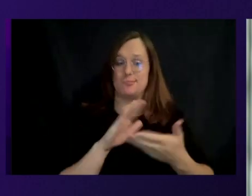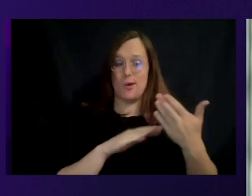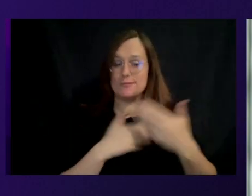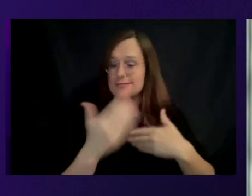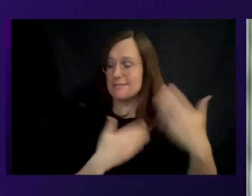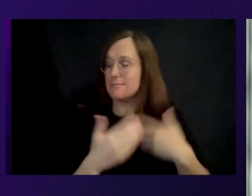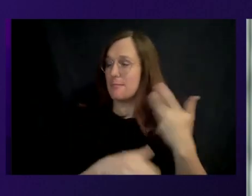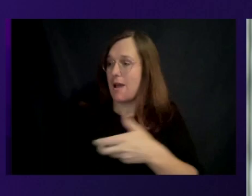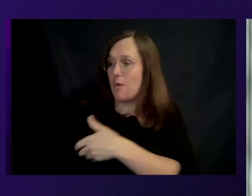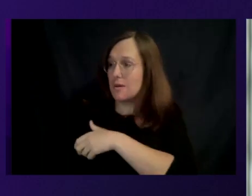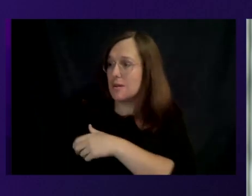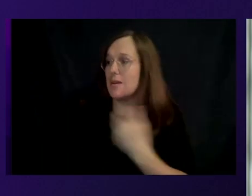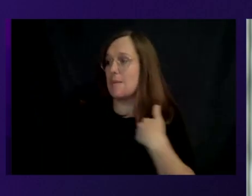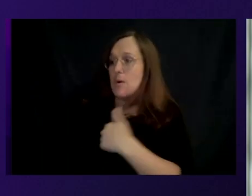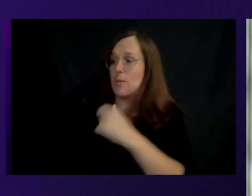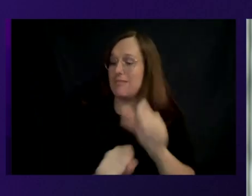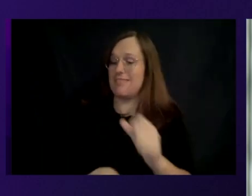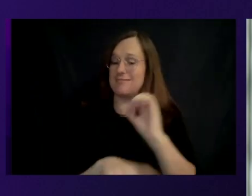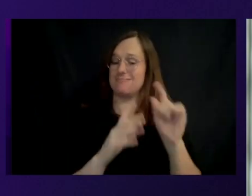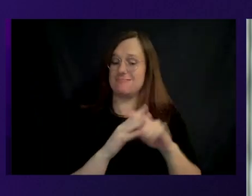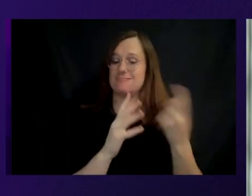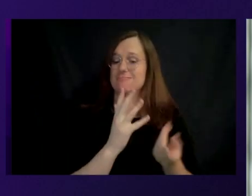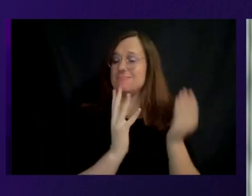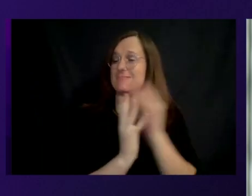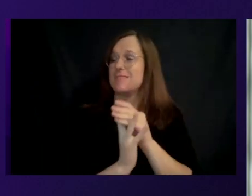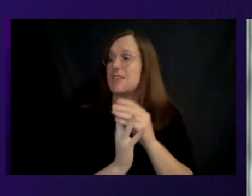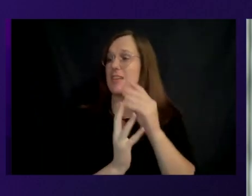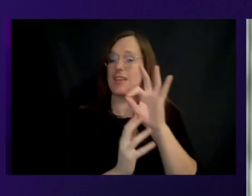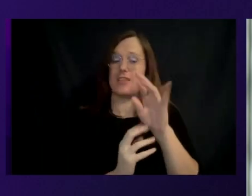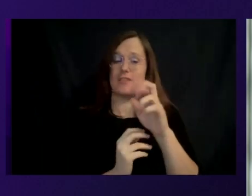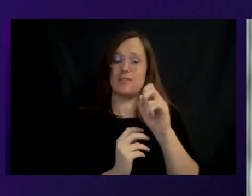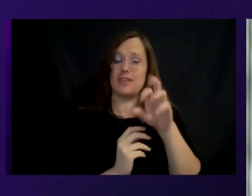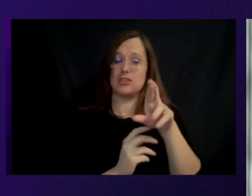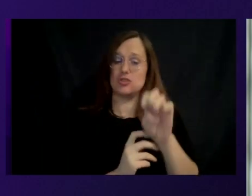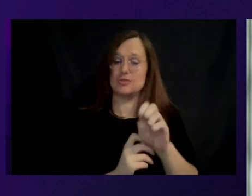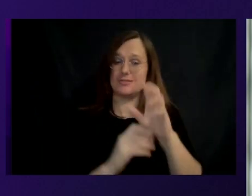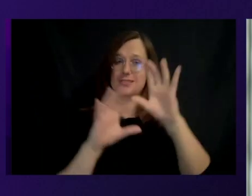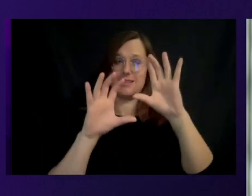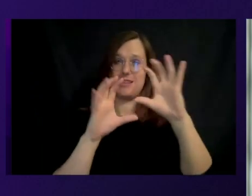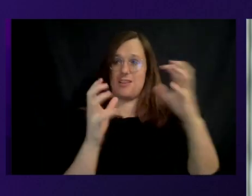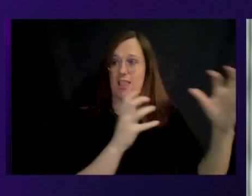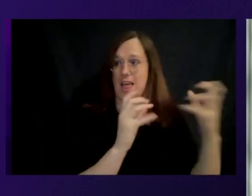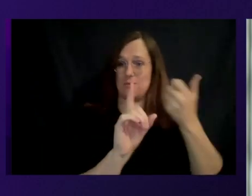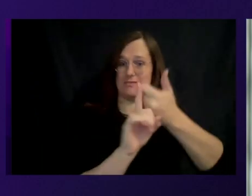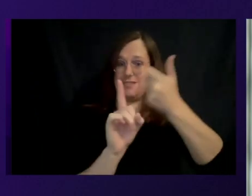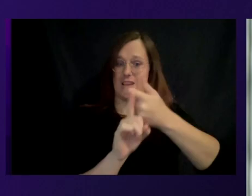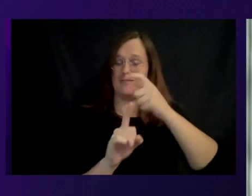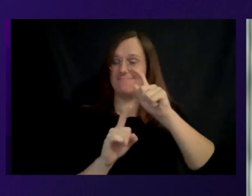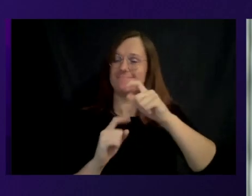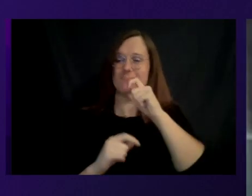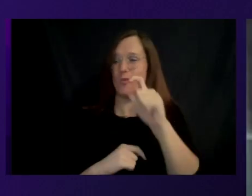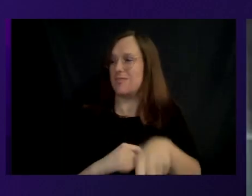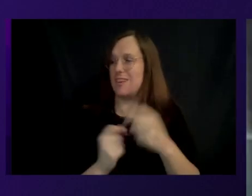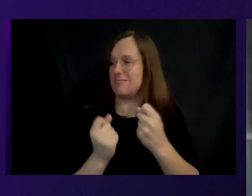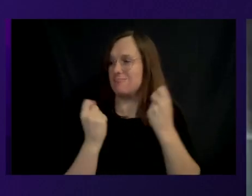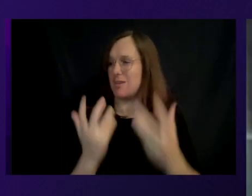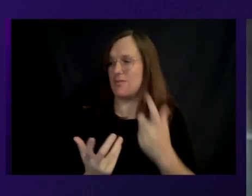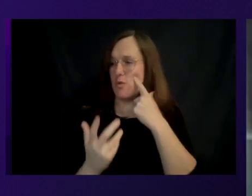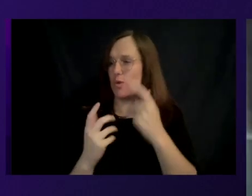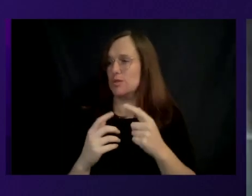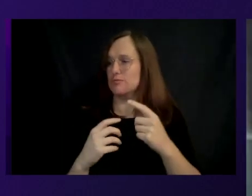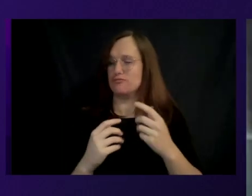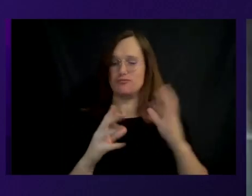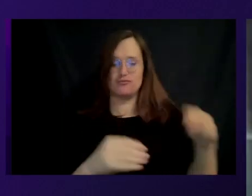era by implementing features that cloud workloads really need to provide unique performance and cost points for customers. Furthermore, we